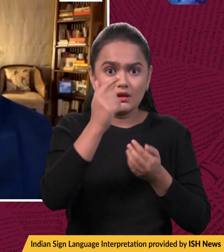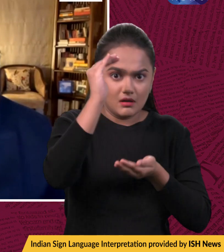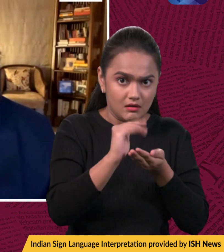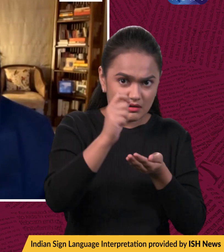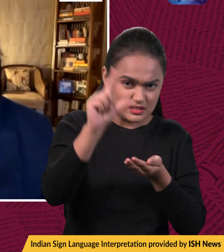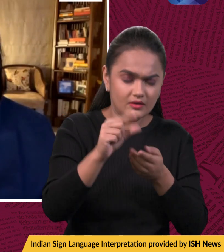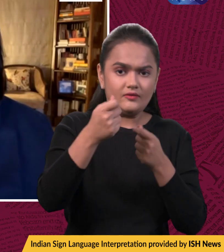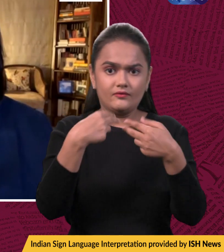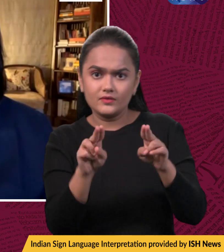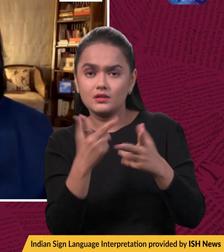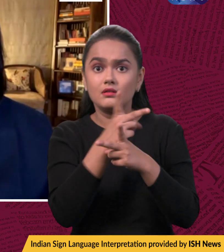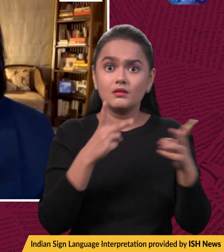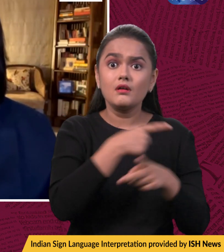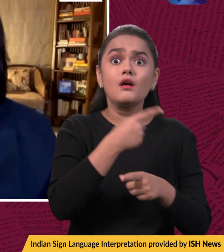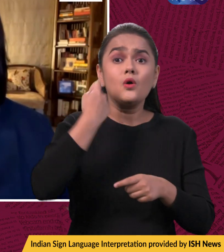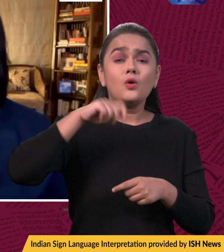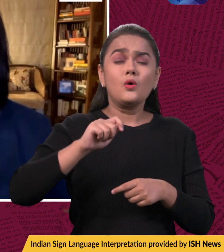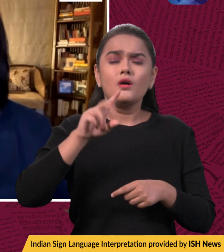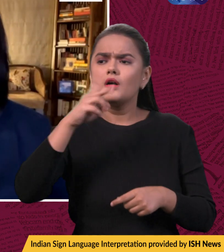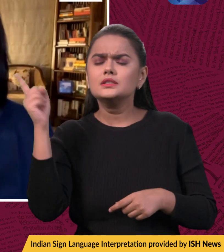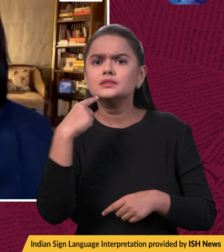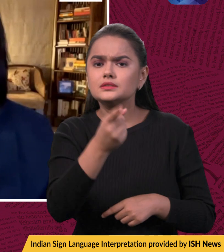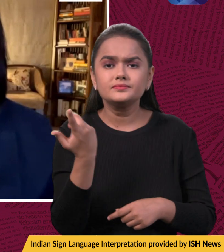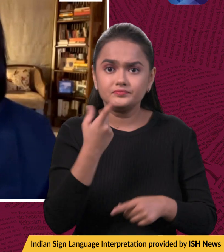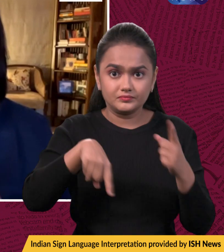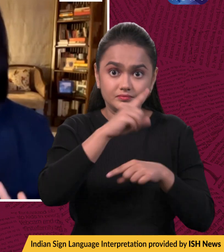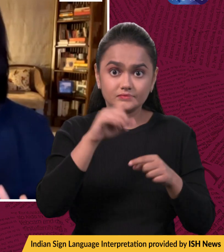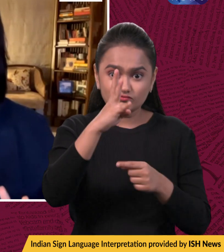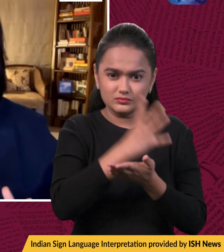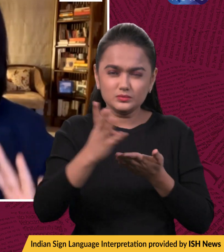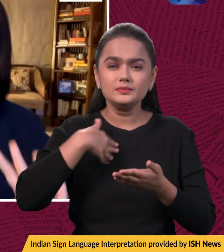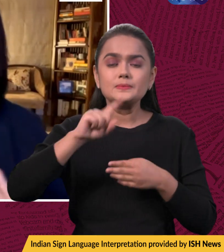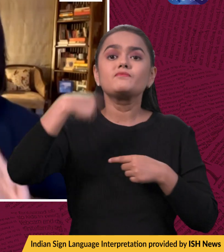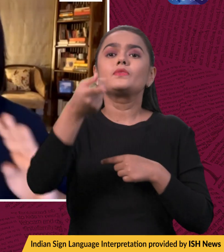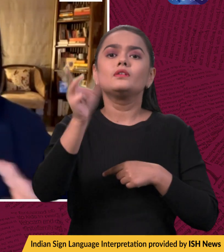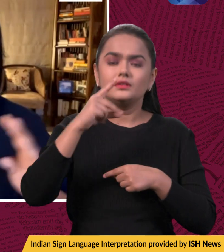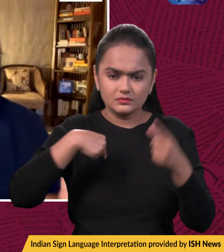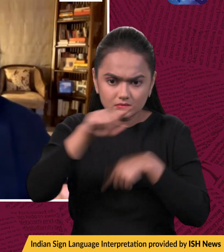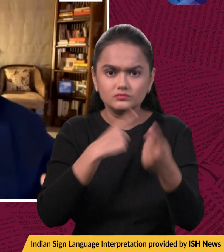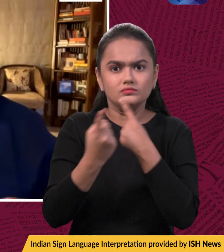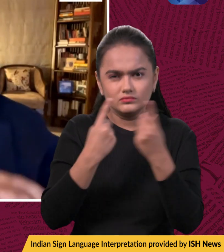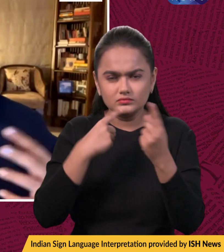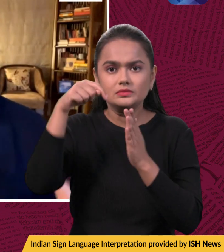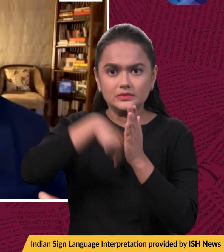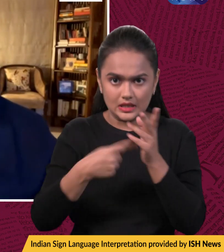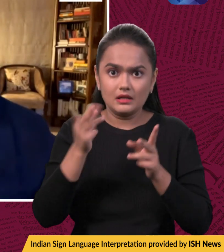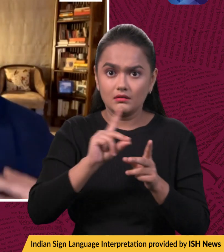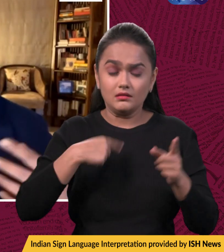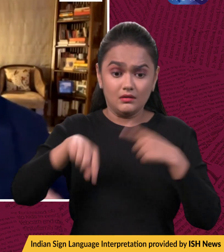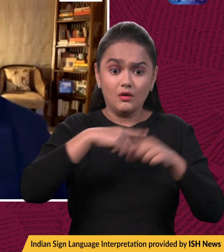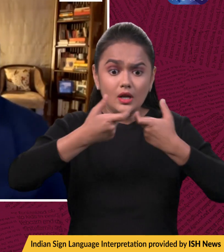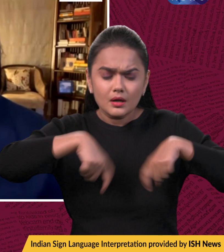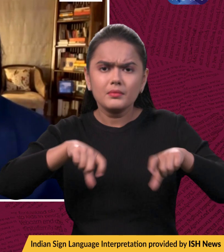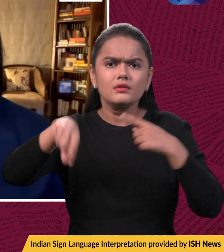Government of India in court, said that the counselling for NEET PG will be put off by 4 weeks, which is how long the government will take to set up a committee